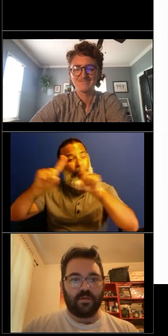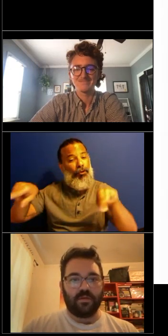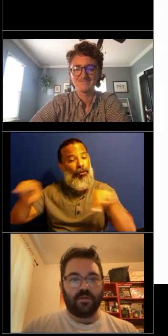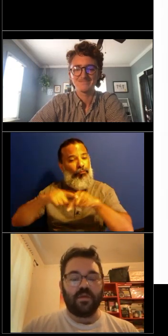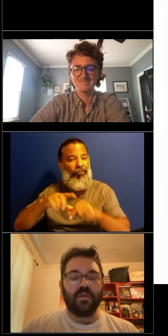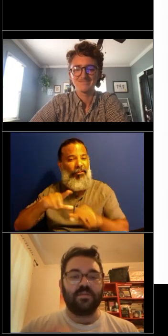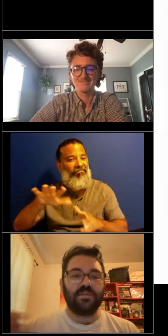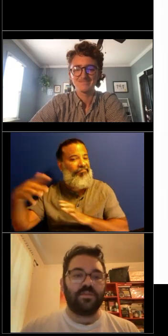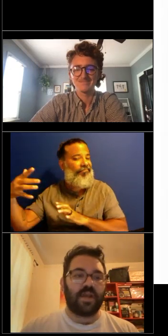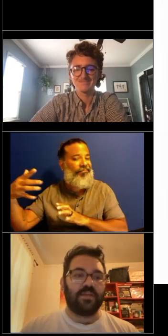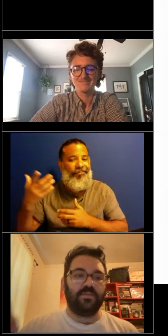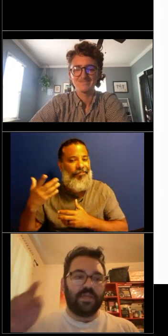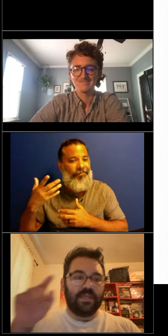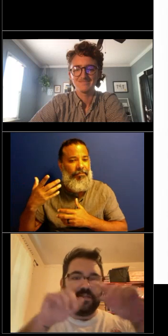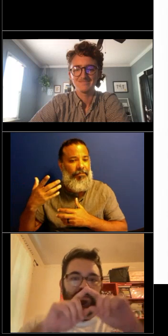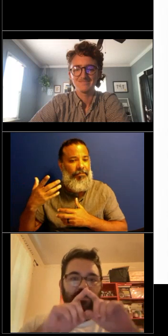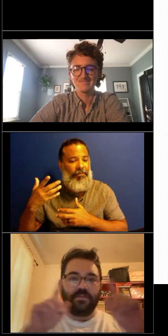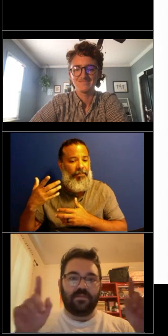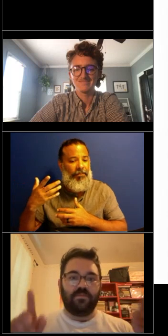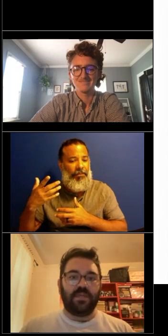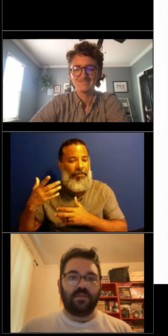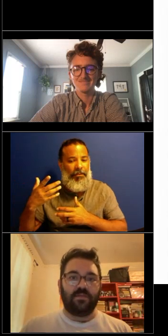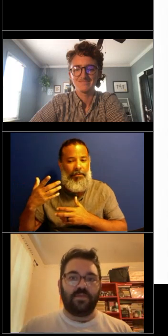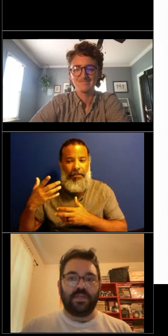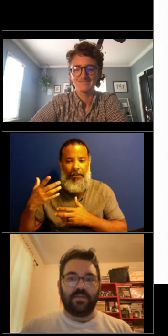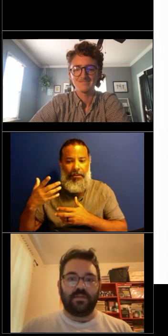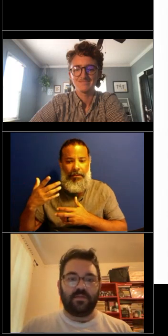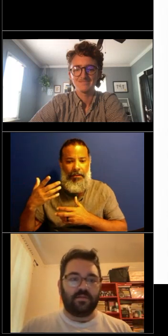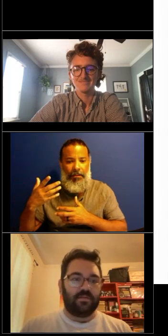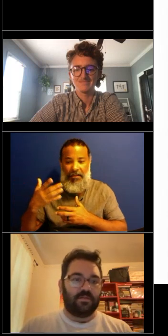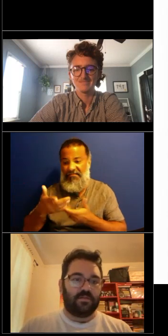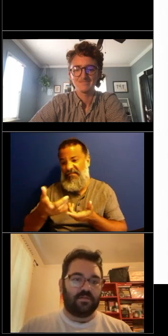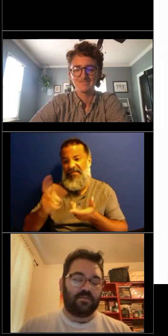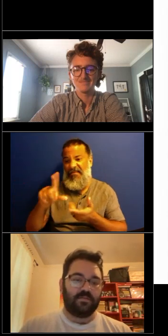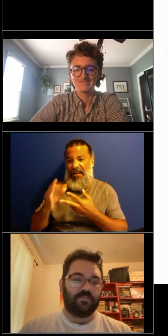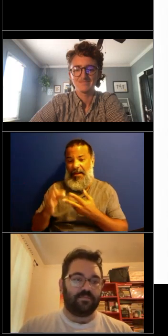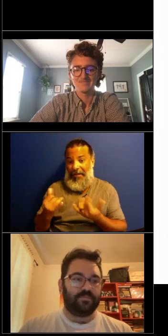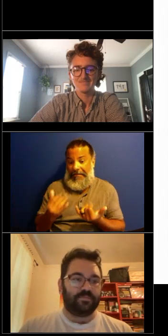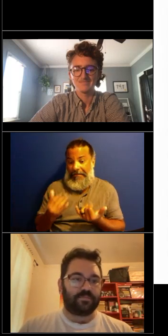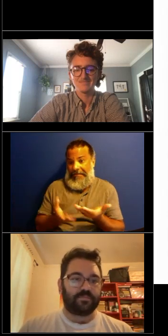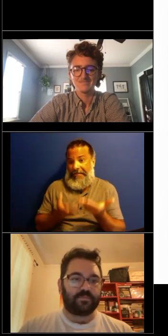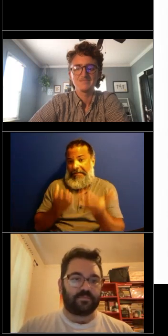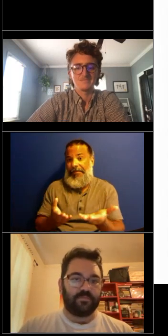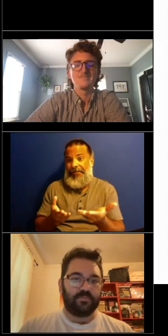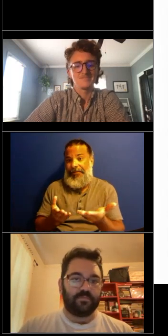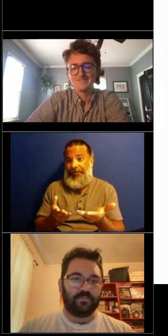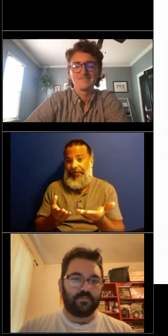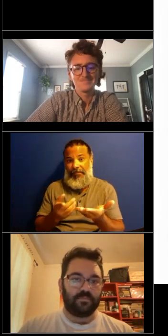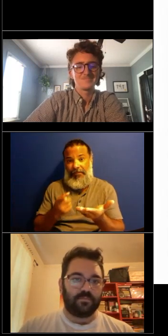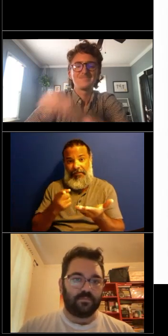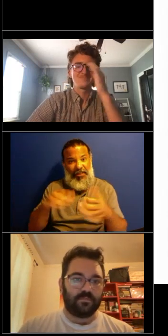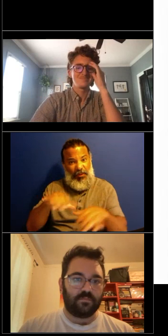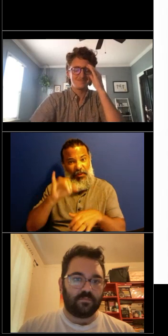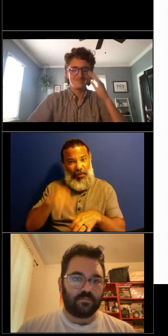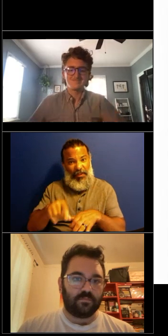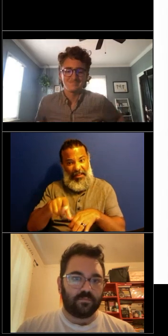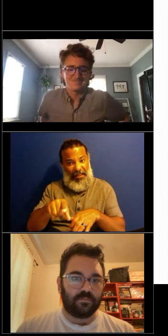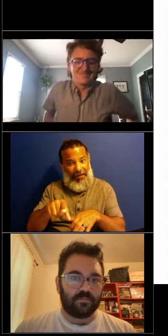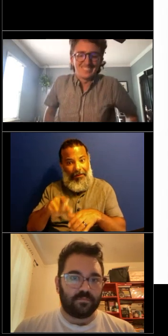work. So the only option that I can really see here, I guess, is for us to just kind of